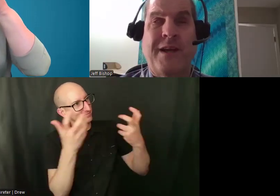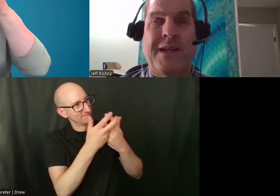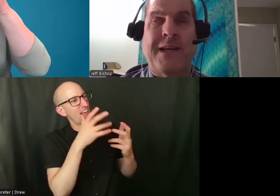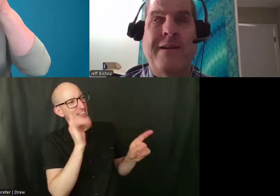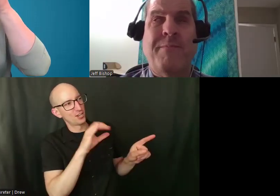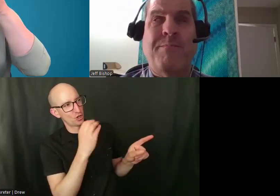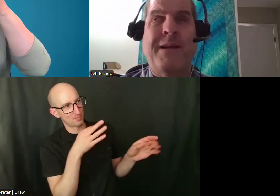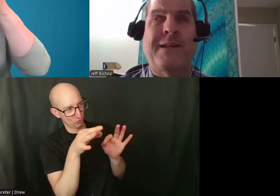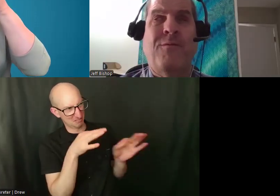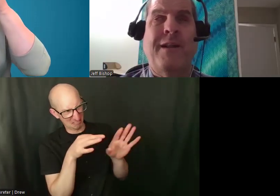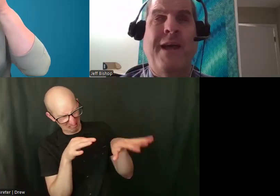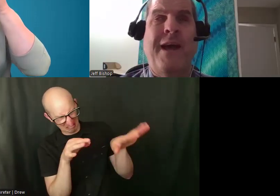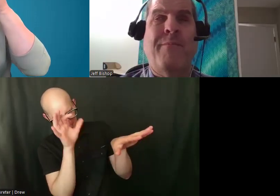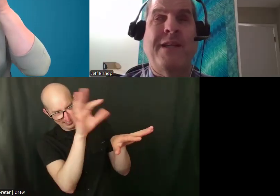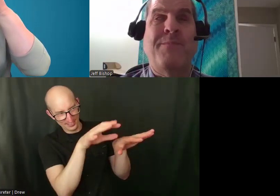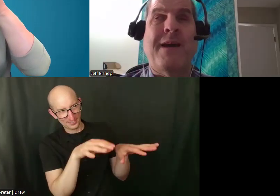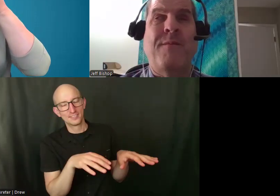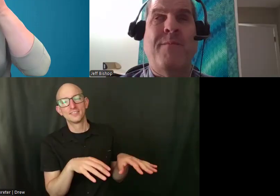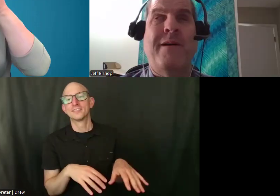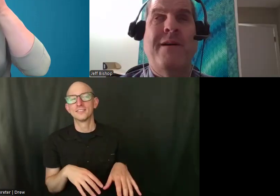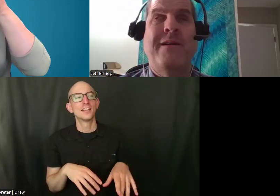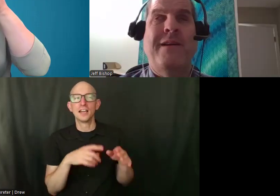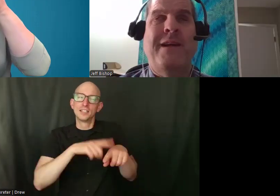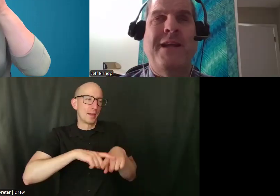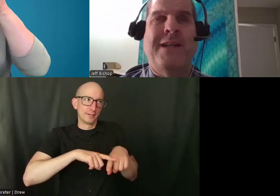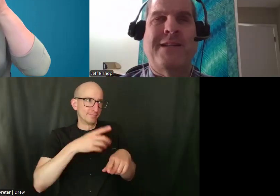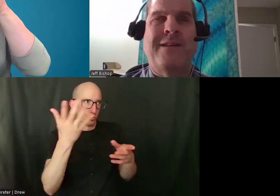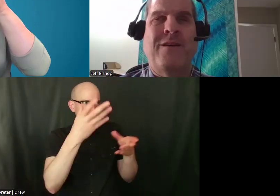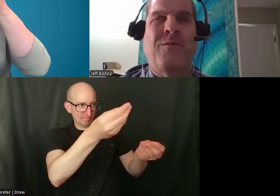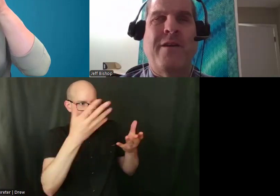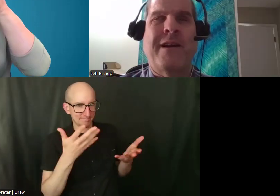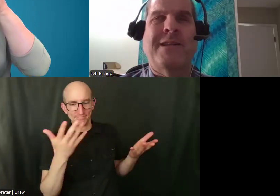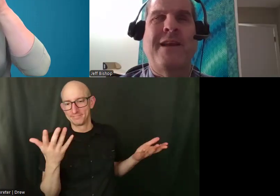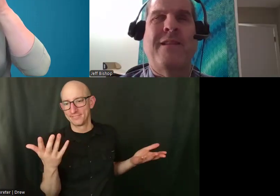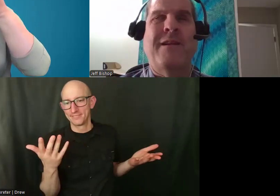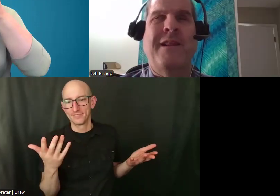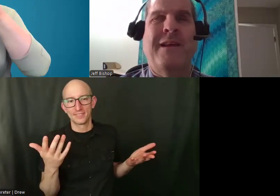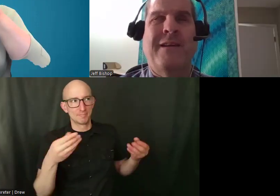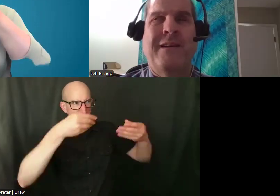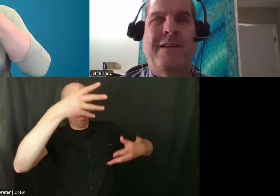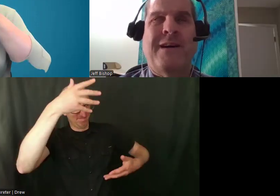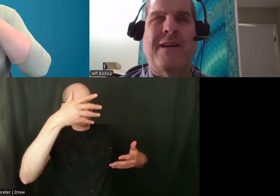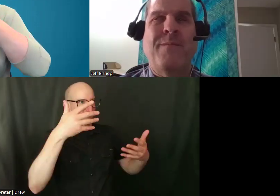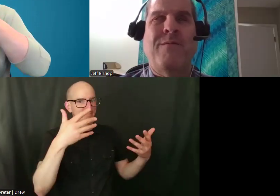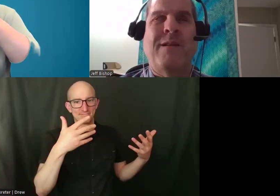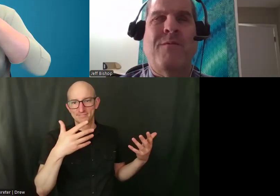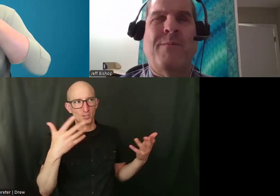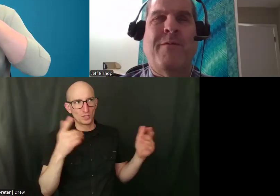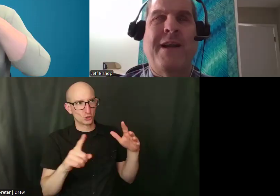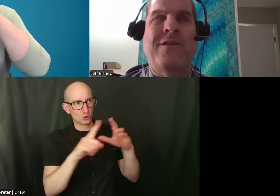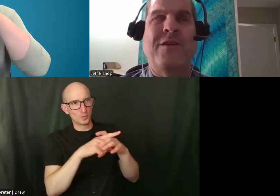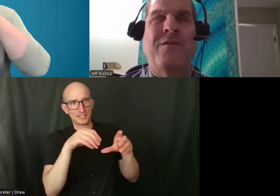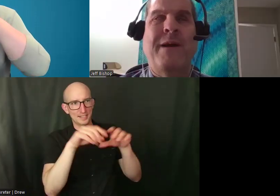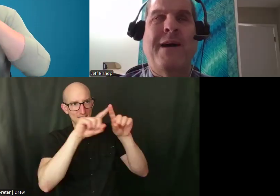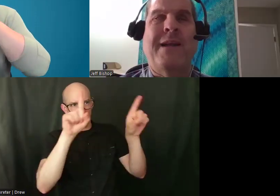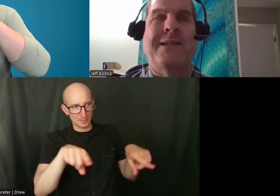description. Okay, it's kind of depends on what AI brings back. Remember, it's what you're going to see in the document that we're